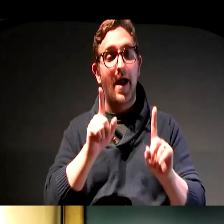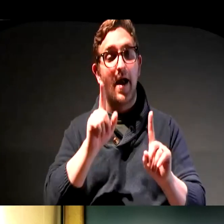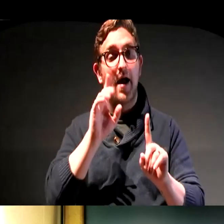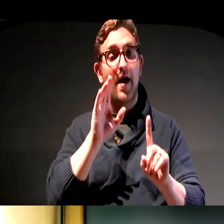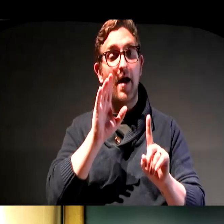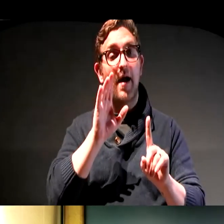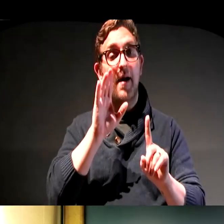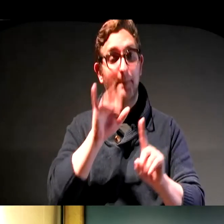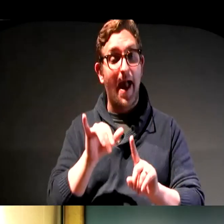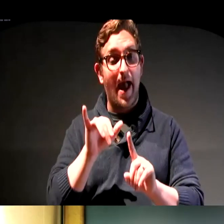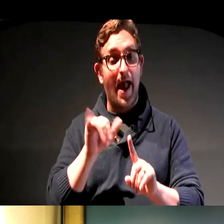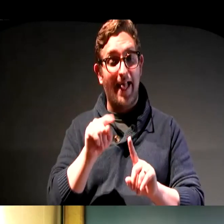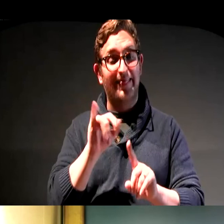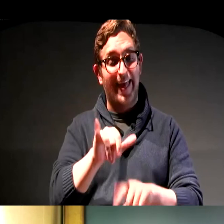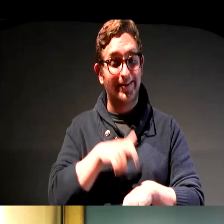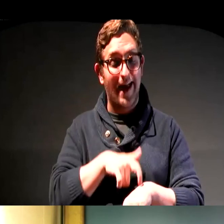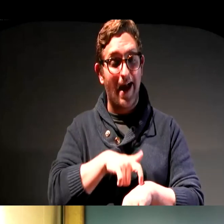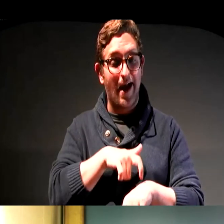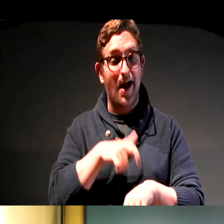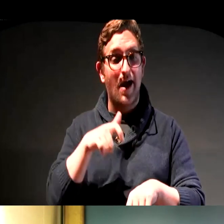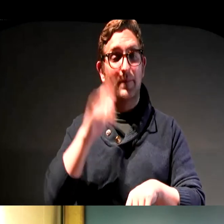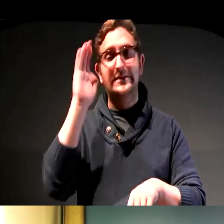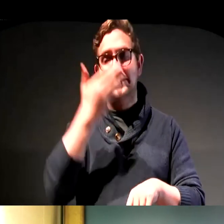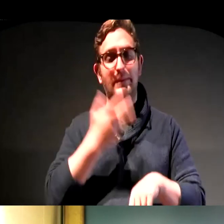even though it's at the time when you need money, it seems difficult,